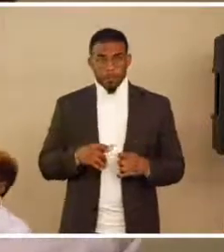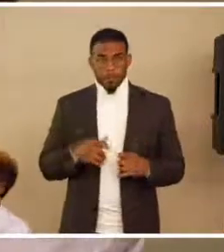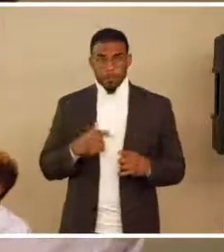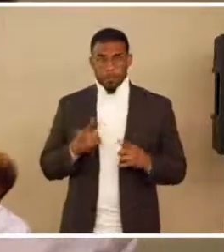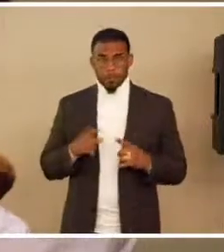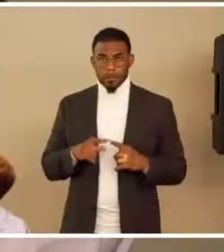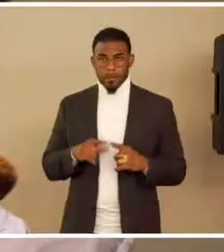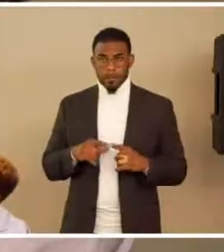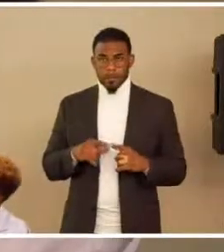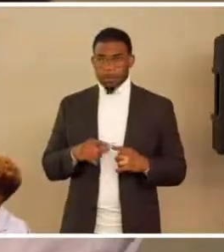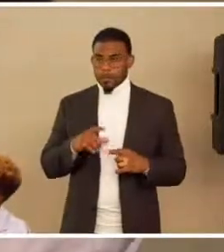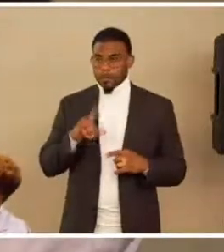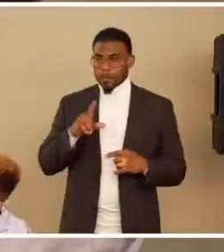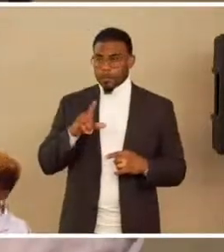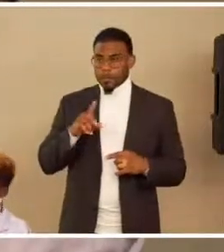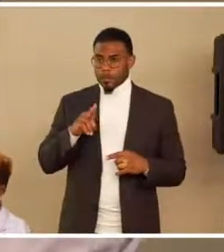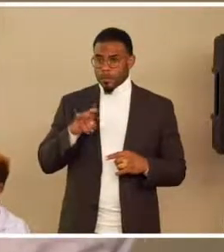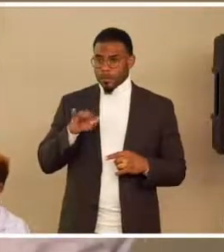that are happening. And